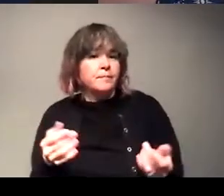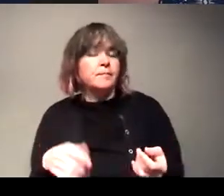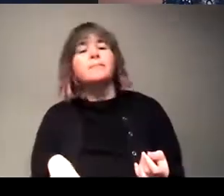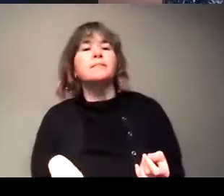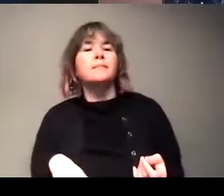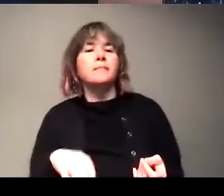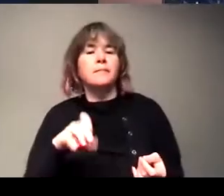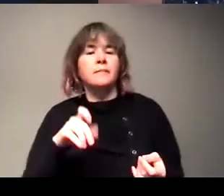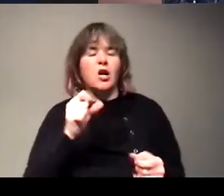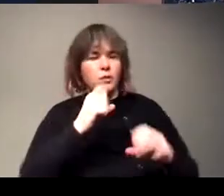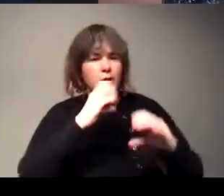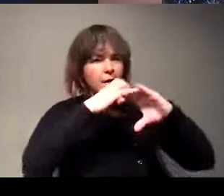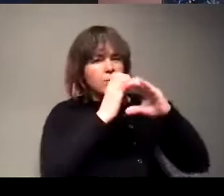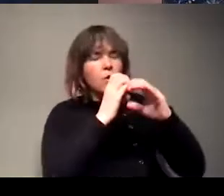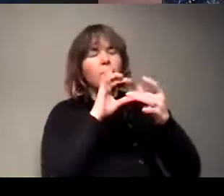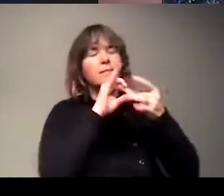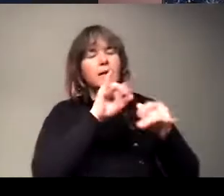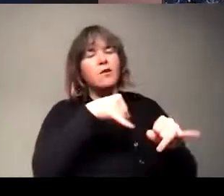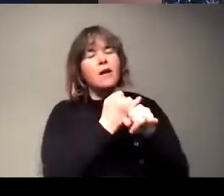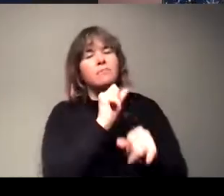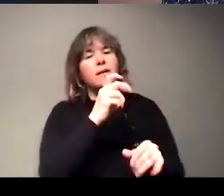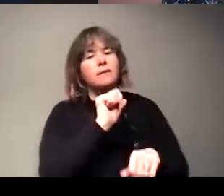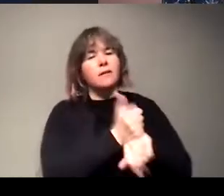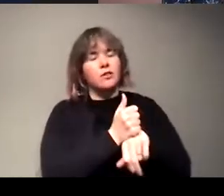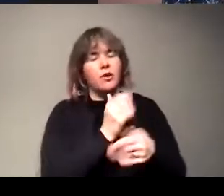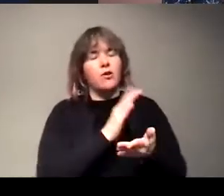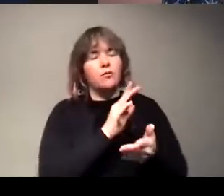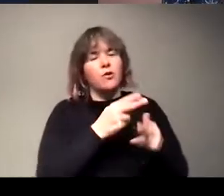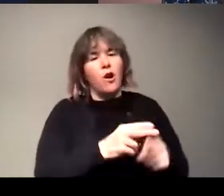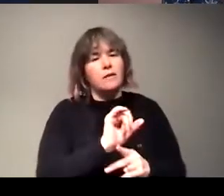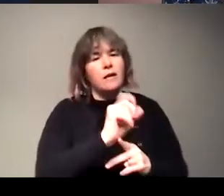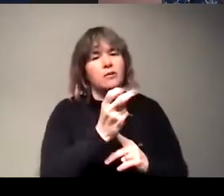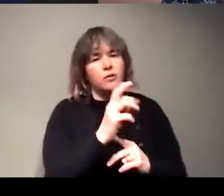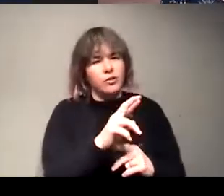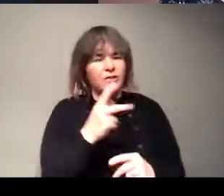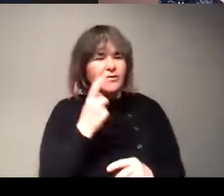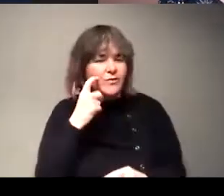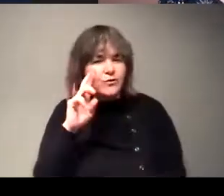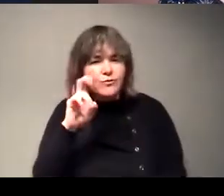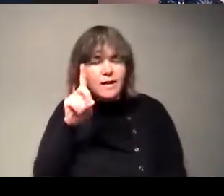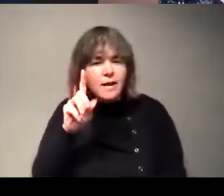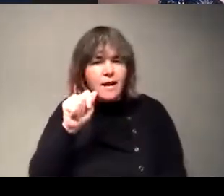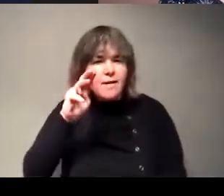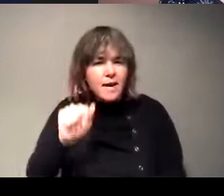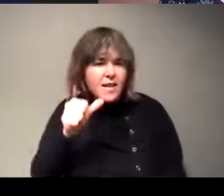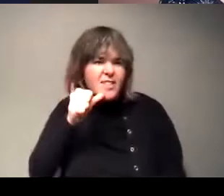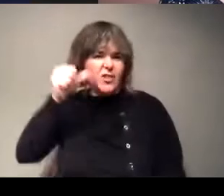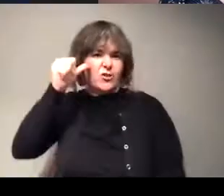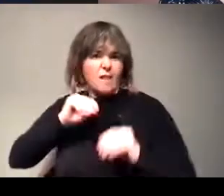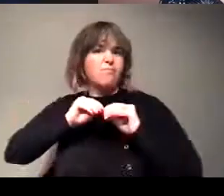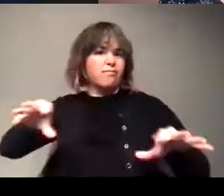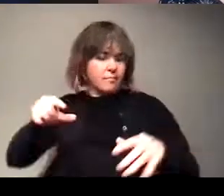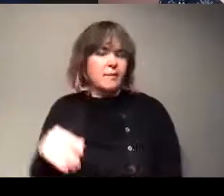X-ray telescope that is attached to the International Space Station right now. It's called NICER. They did a red AMA yesterday, actually. And I also do